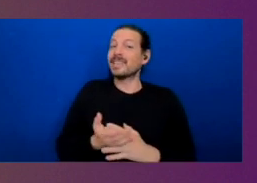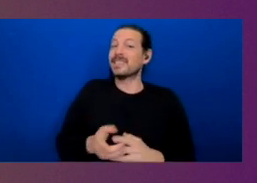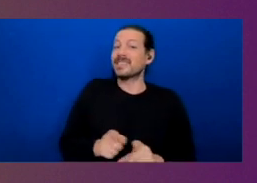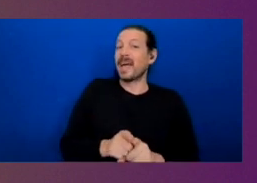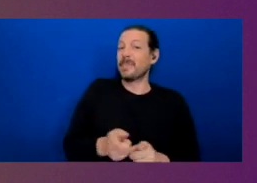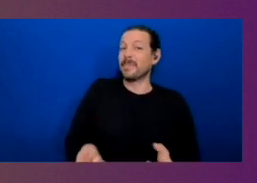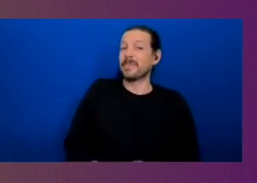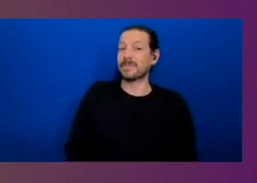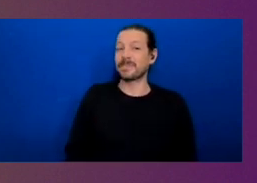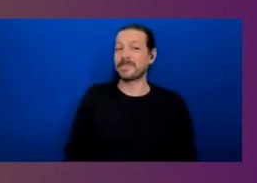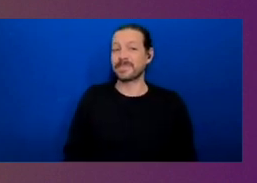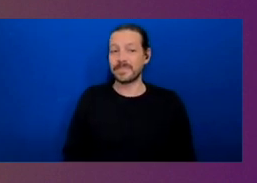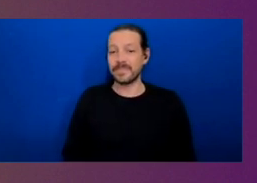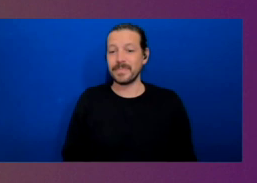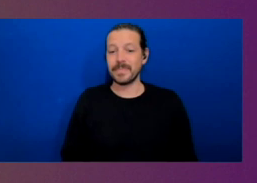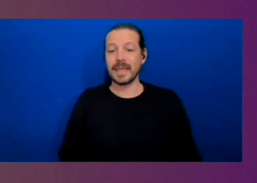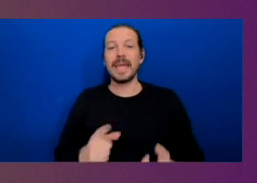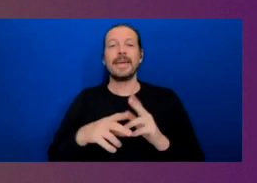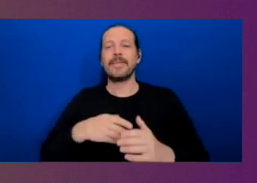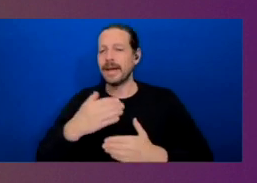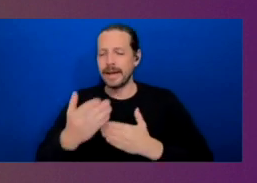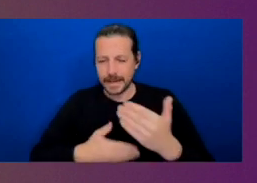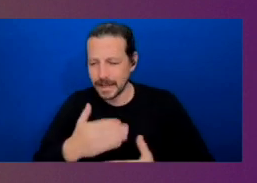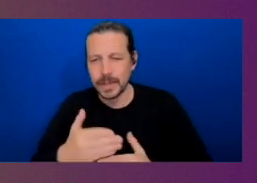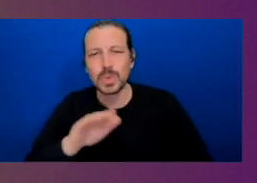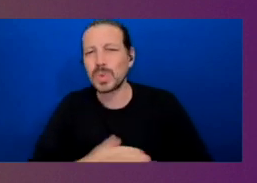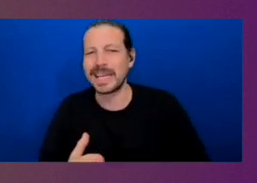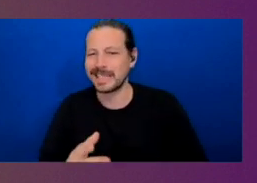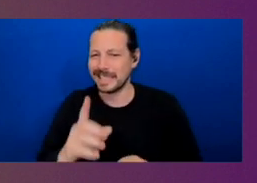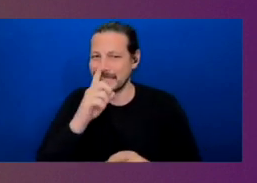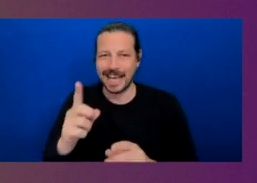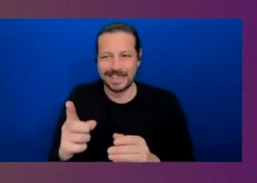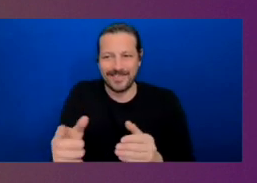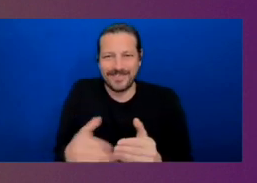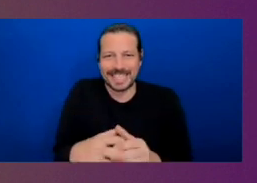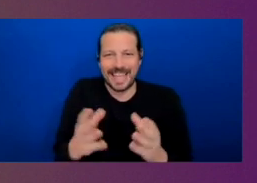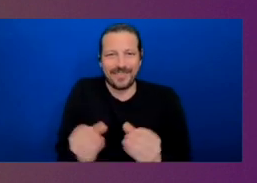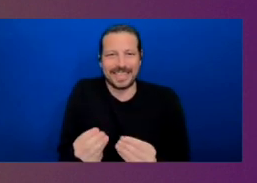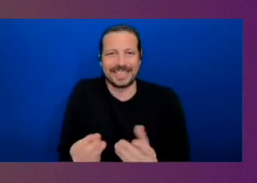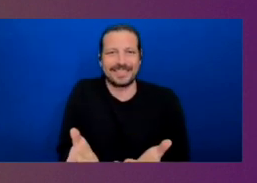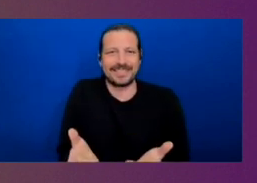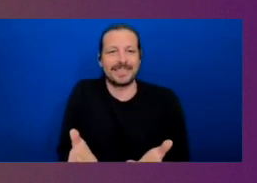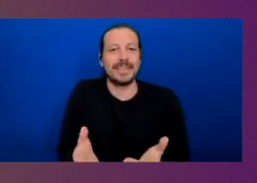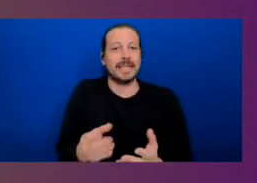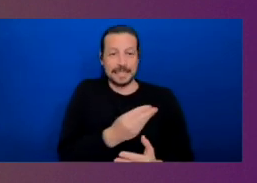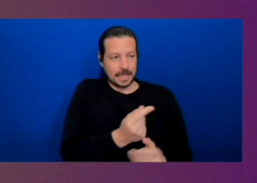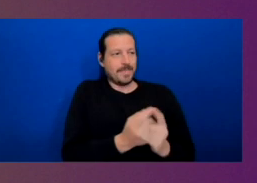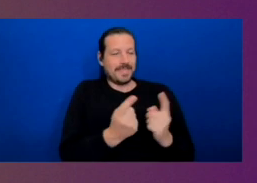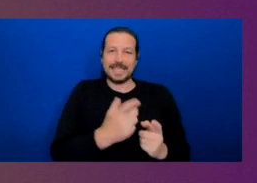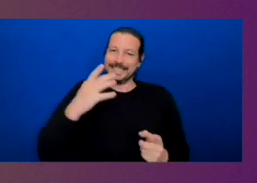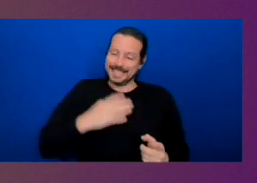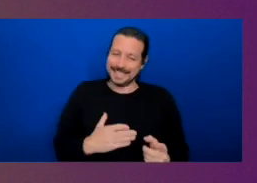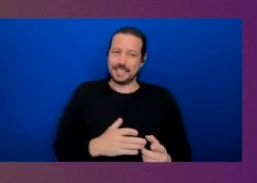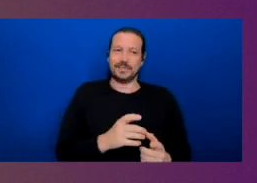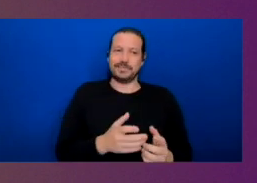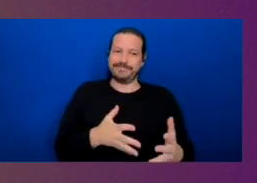much you can do to go back and fix it after the fact. Some stuff has to be done right at the origin of the product or the